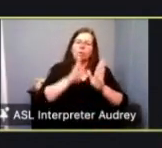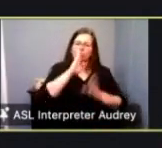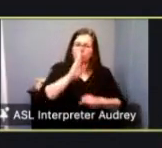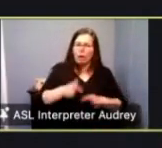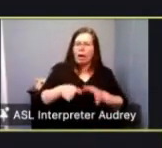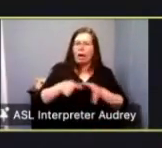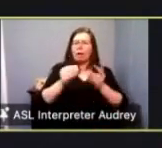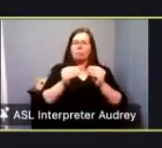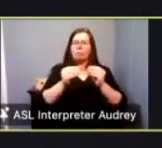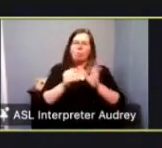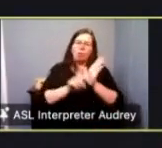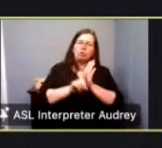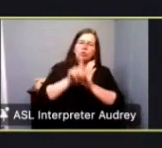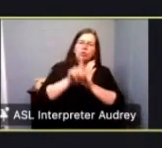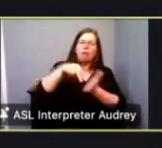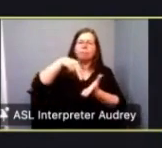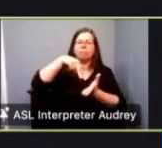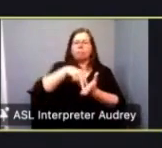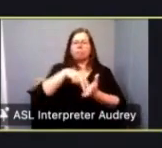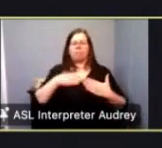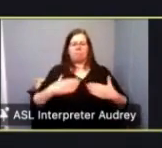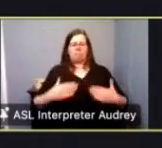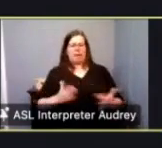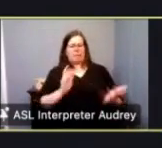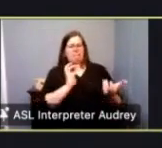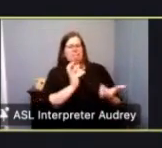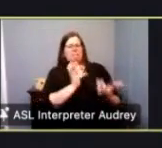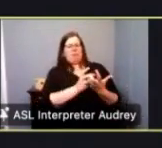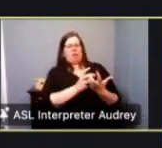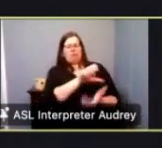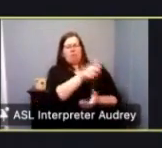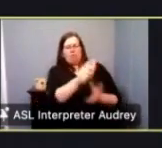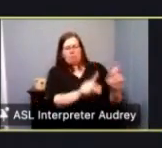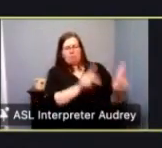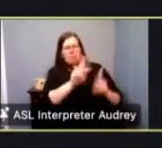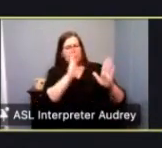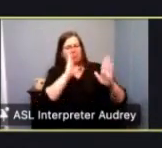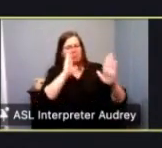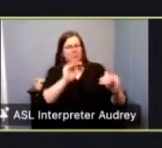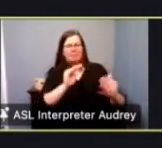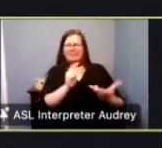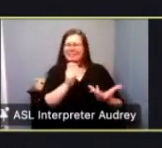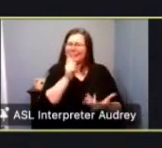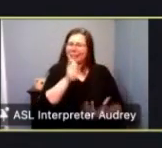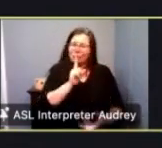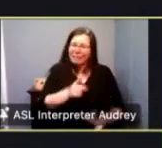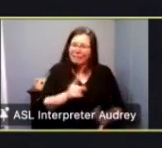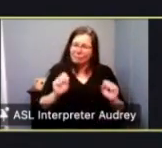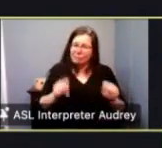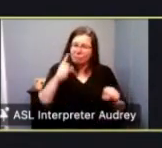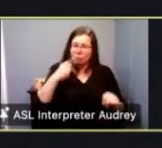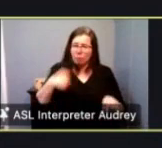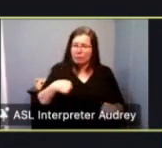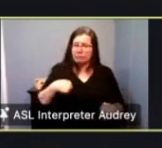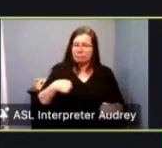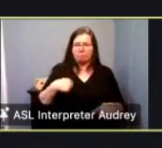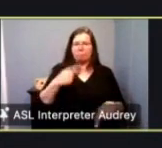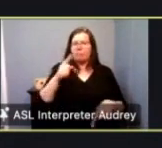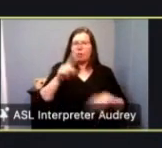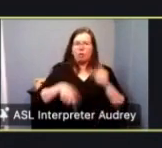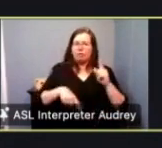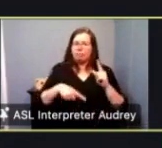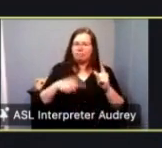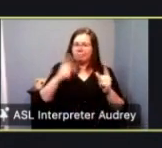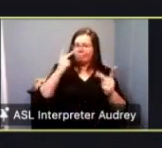and basically make my body fit into other people's standards that were never really within my reach to begin with. I had no access to disabled role models